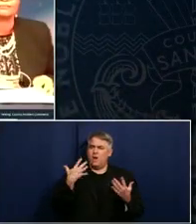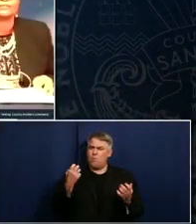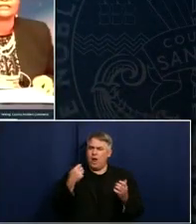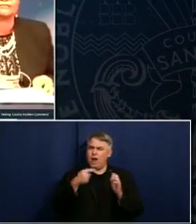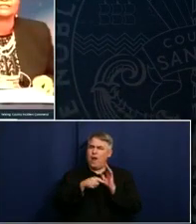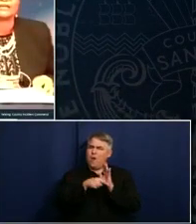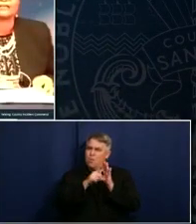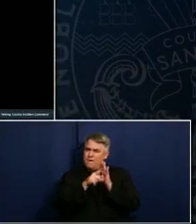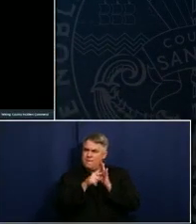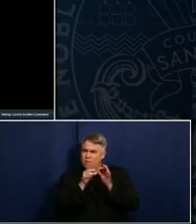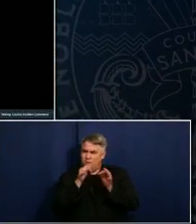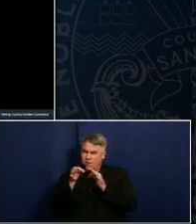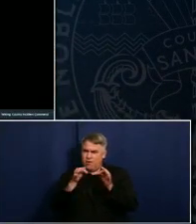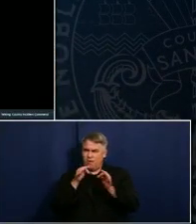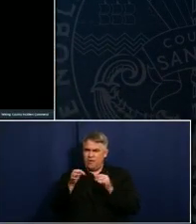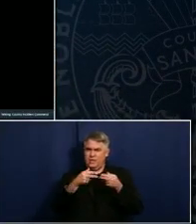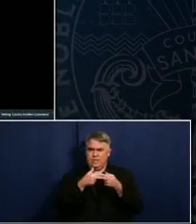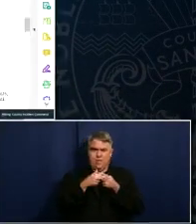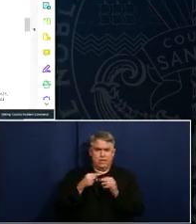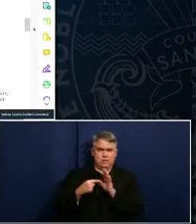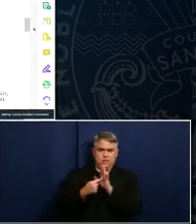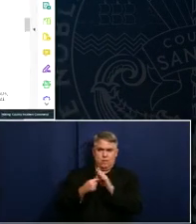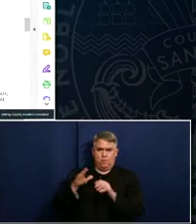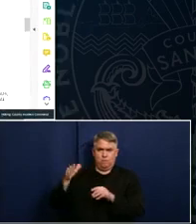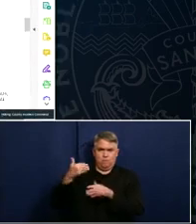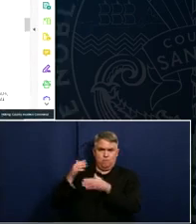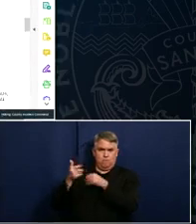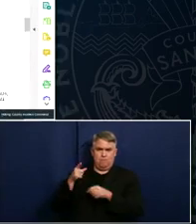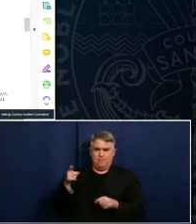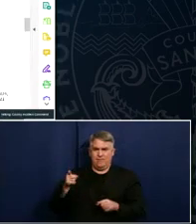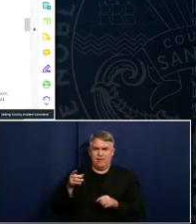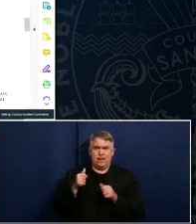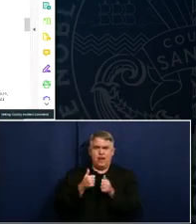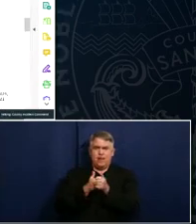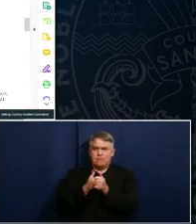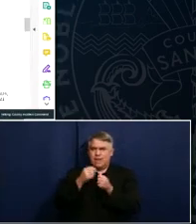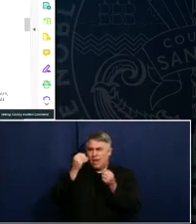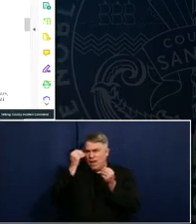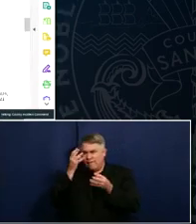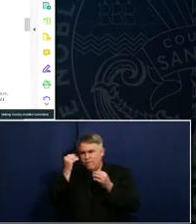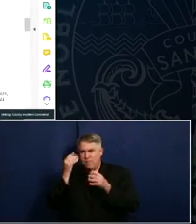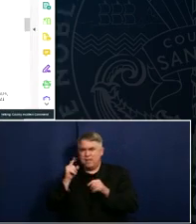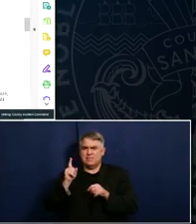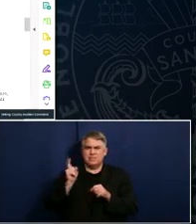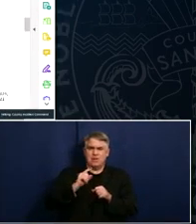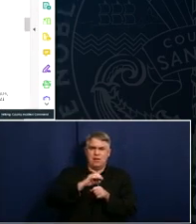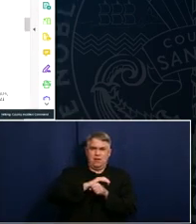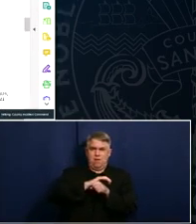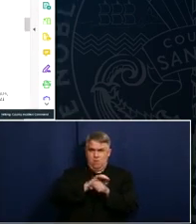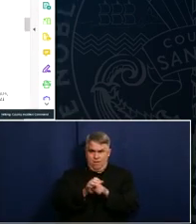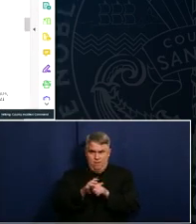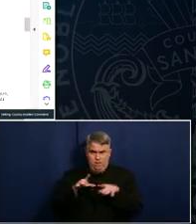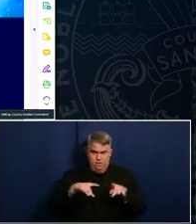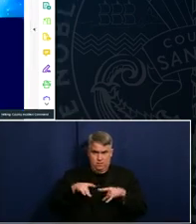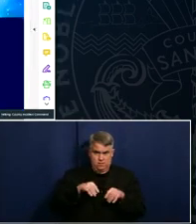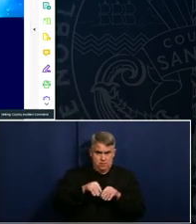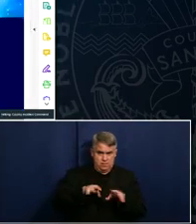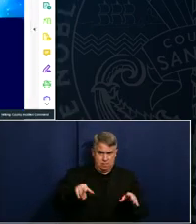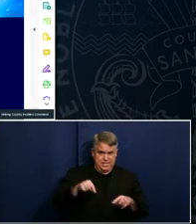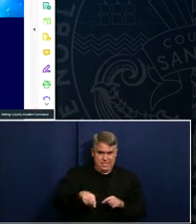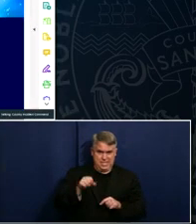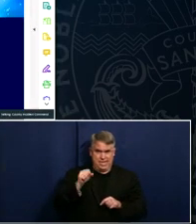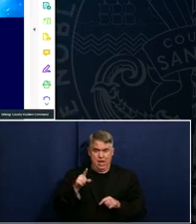you with an update of the status of COVID-19 in San Diego County. Starting with the first slide, I want to show